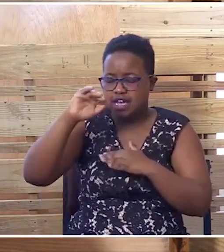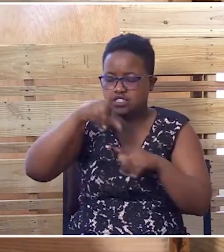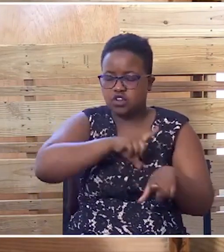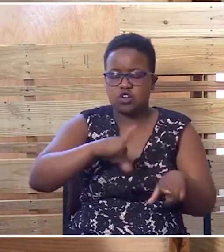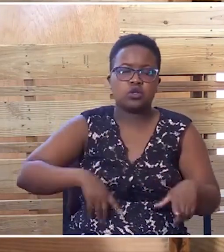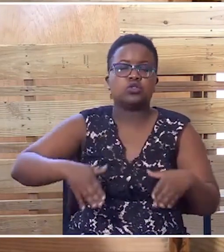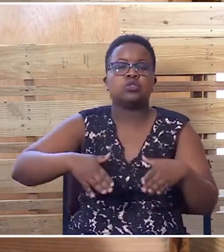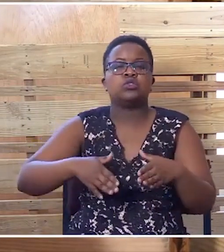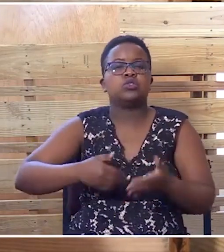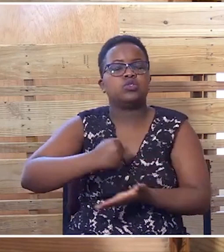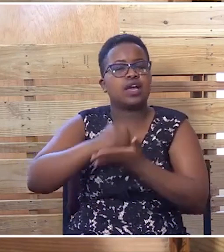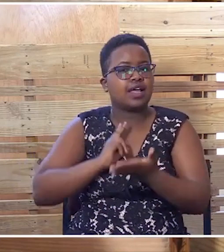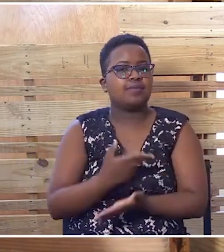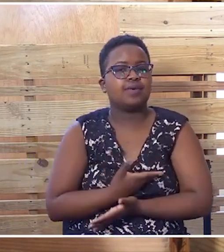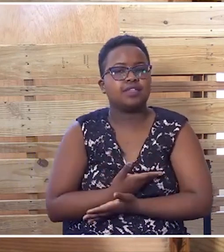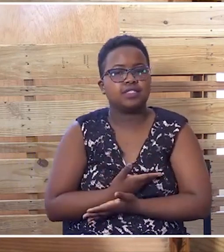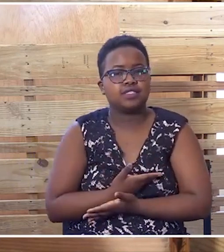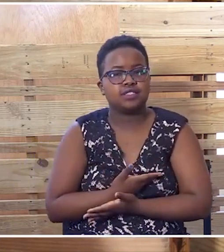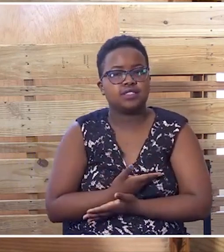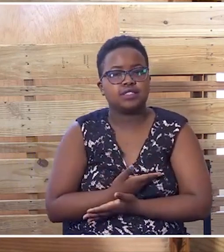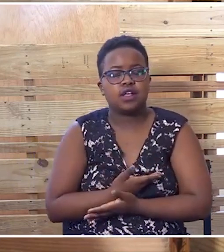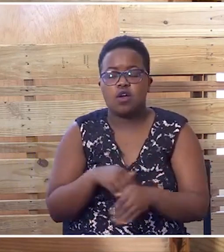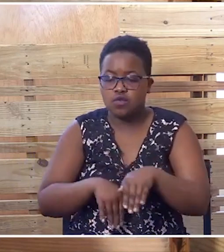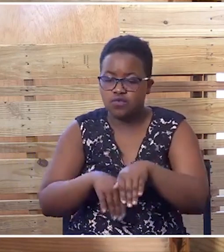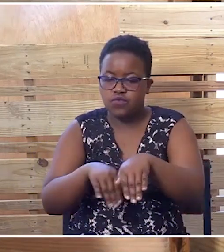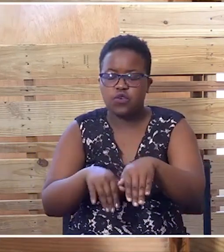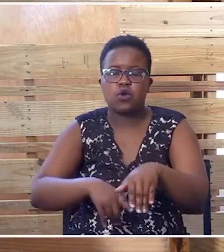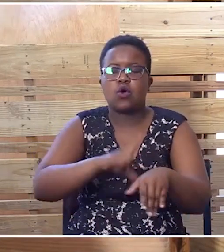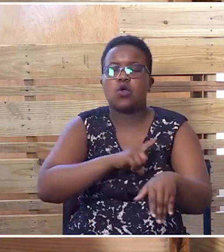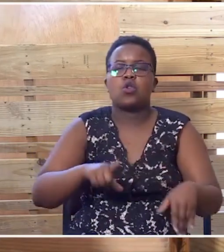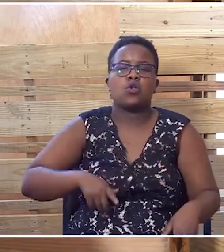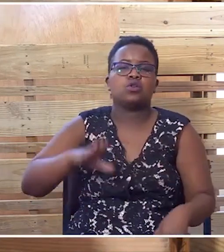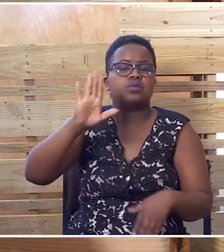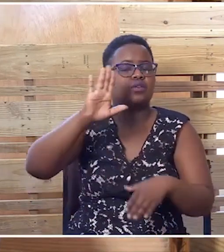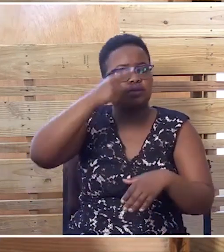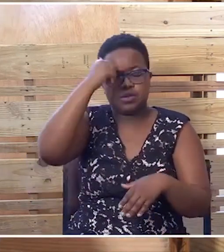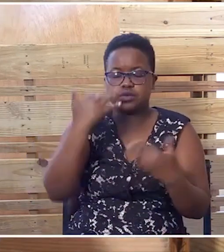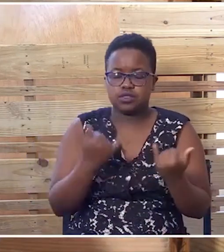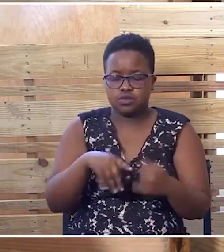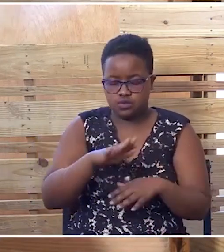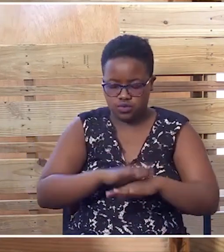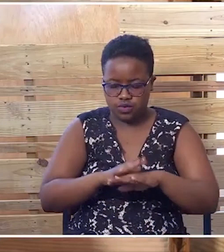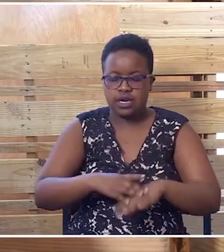help us become and be able to follow his law because they are good. So let us pray.